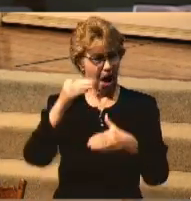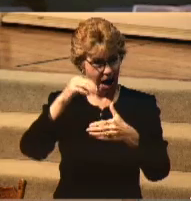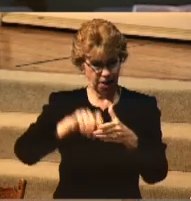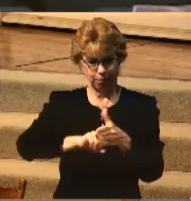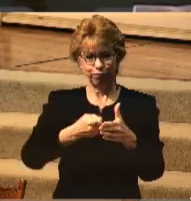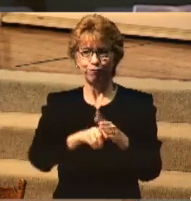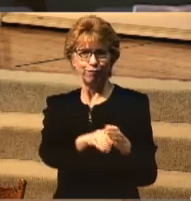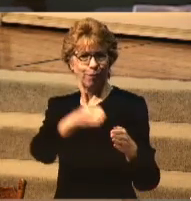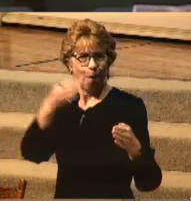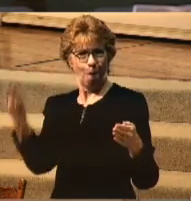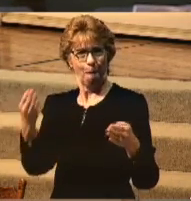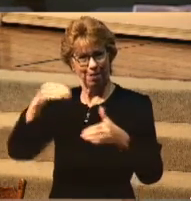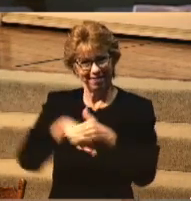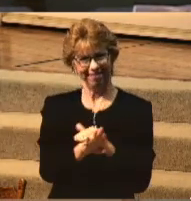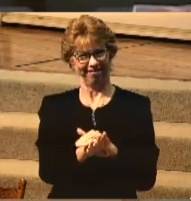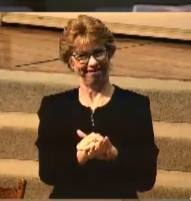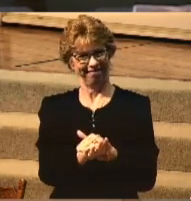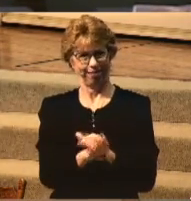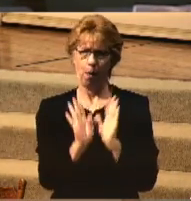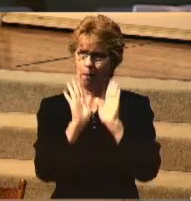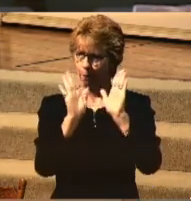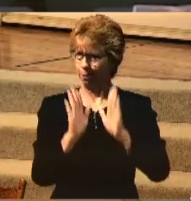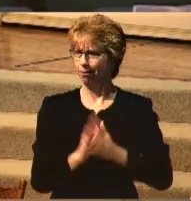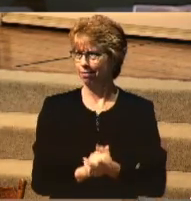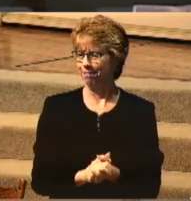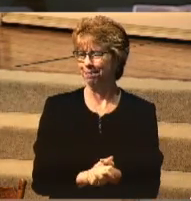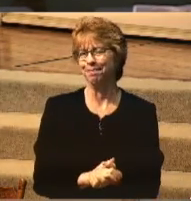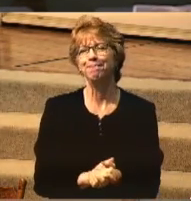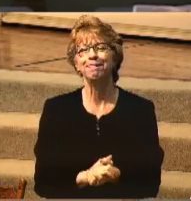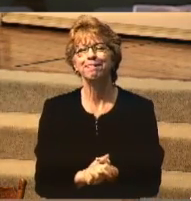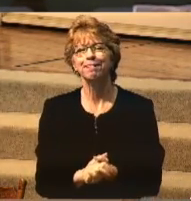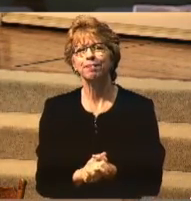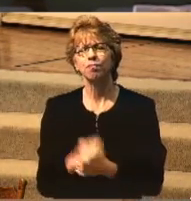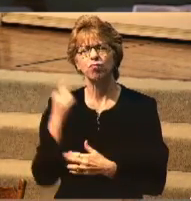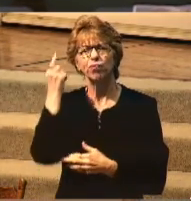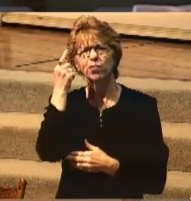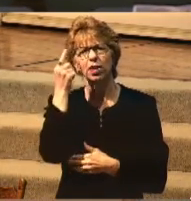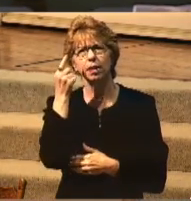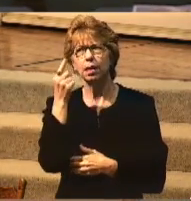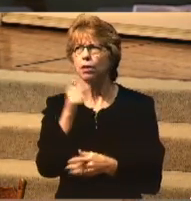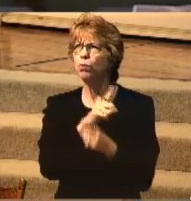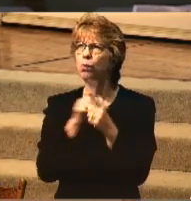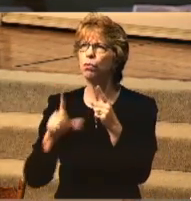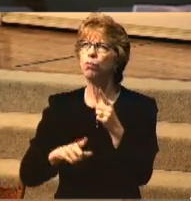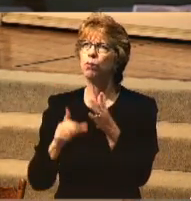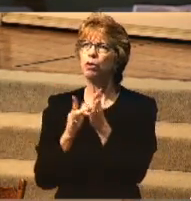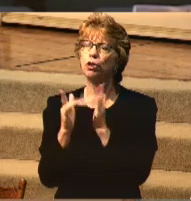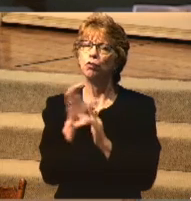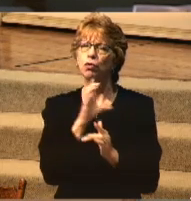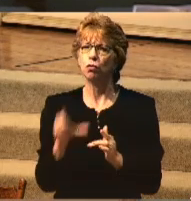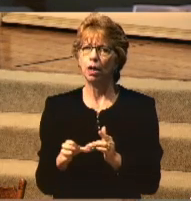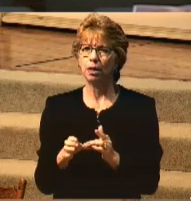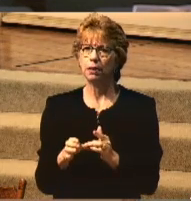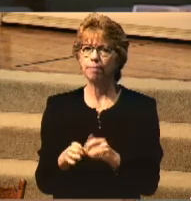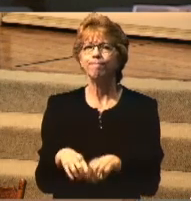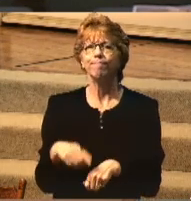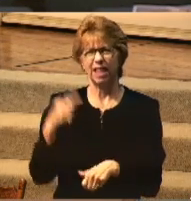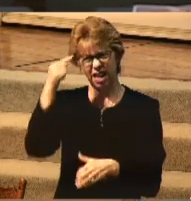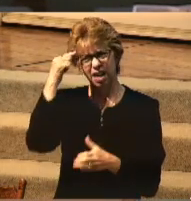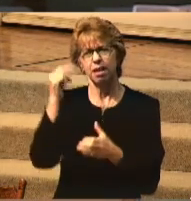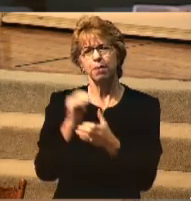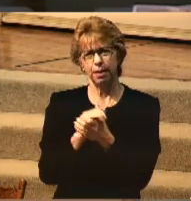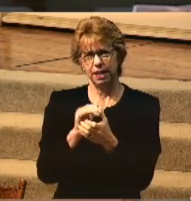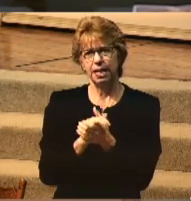needed to, and that was a great thing. And as we think about the Lord Jesus Christ, I believe there's a master